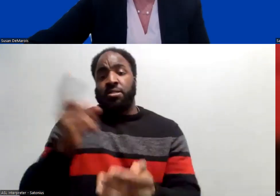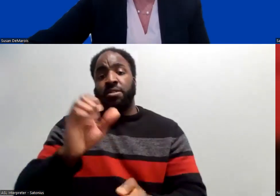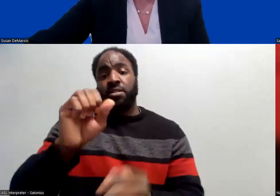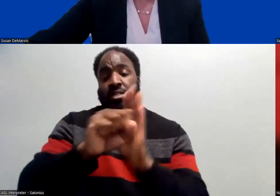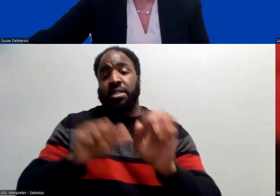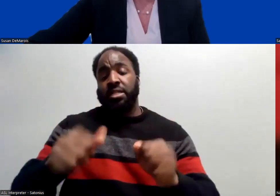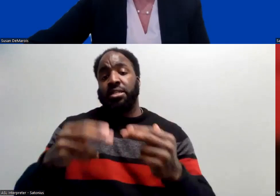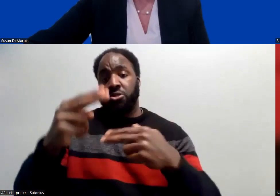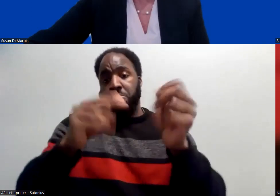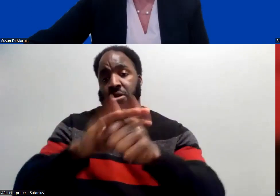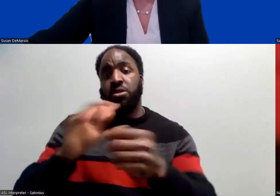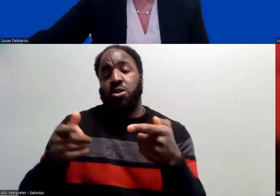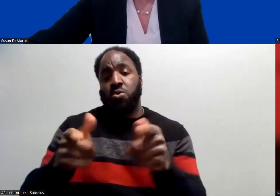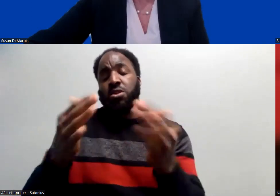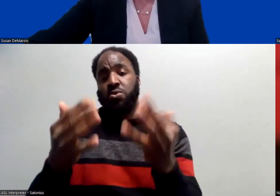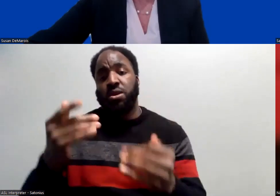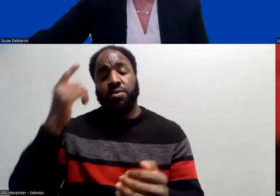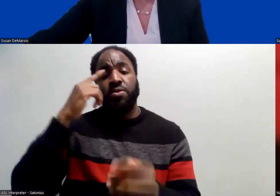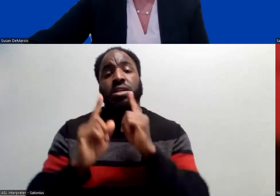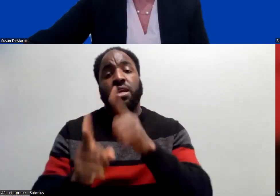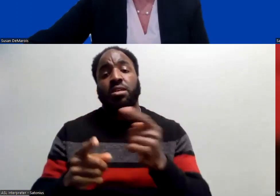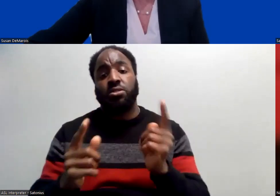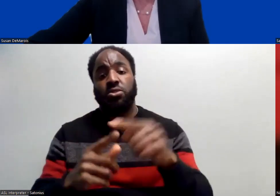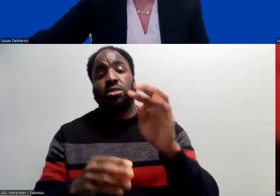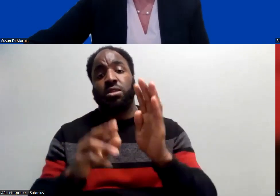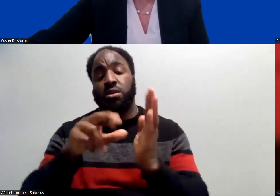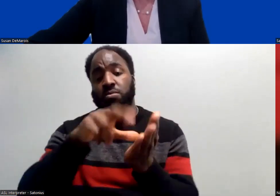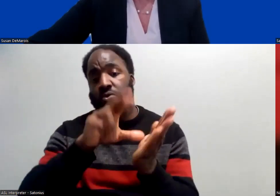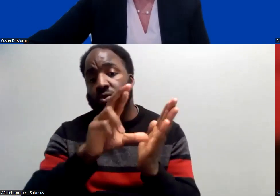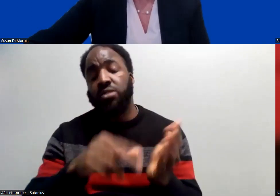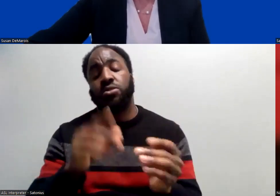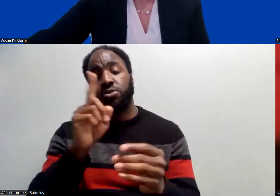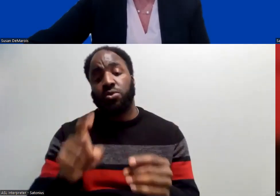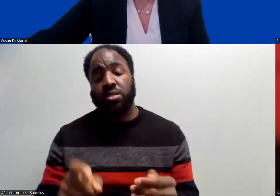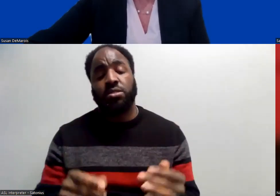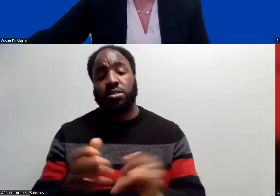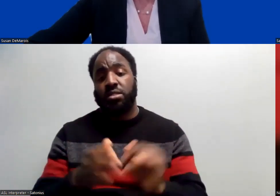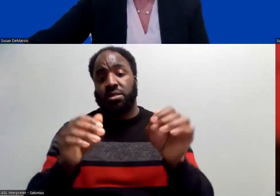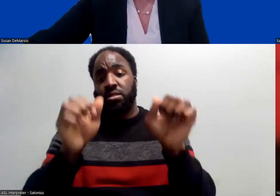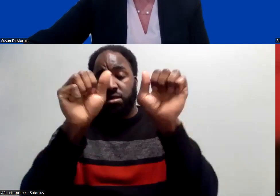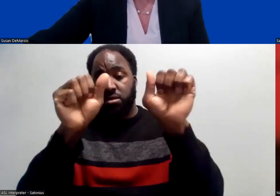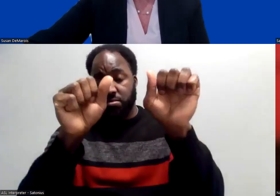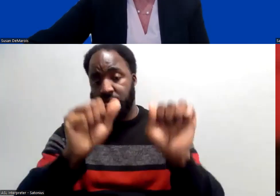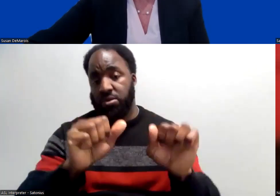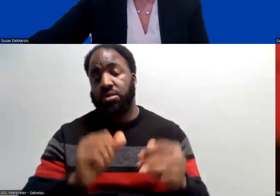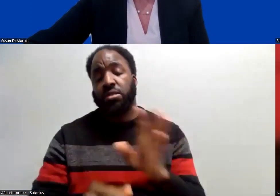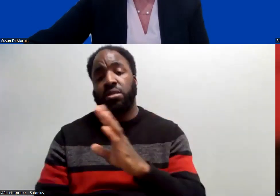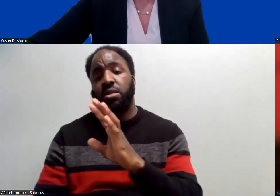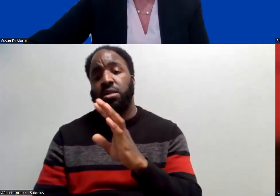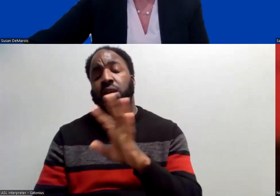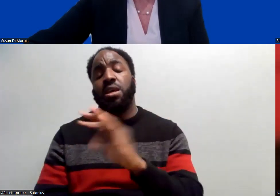build on while they're waiting for the answers to the research questions that have been posed. And I would just ask that